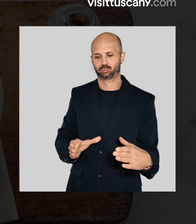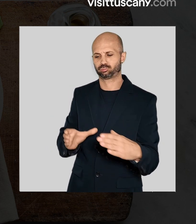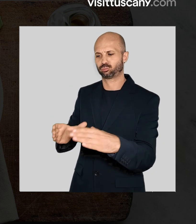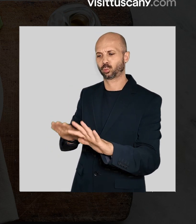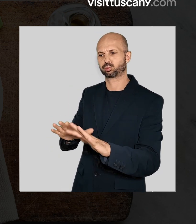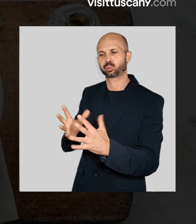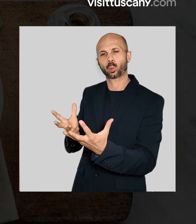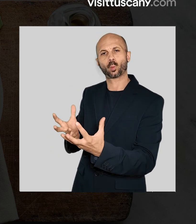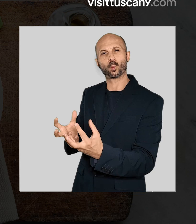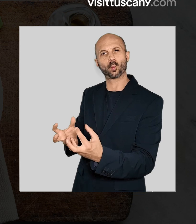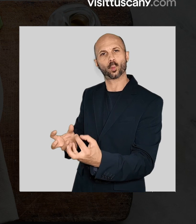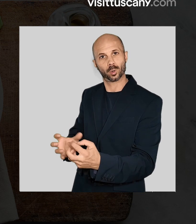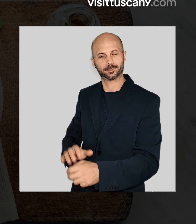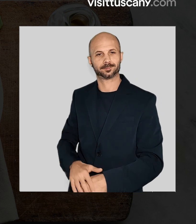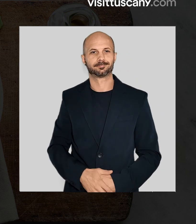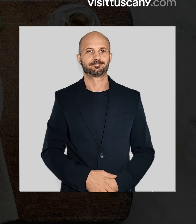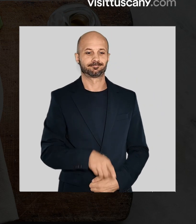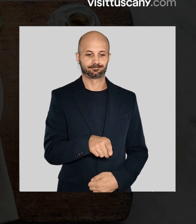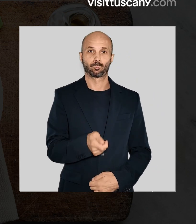Method: